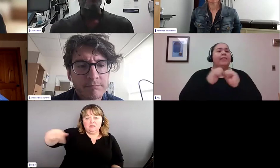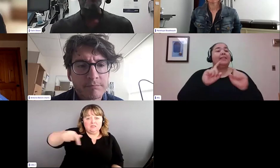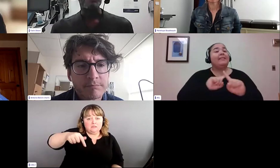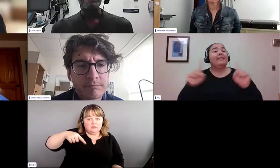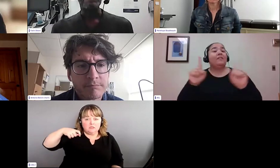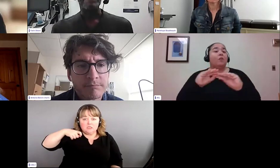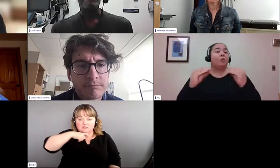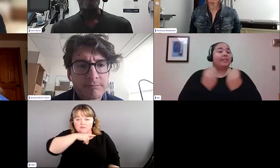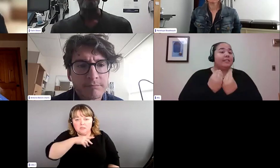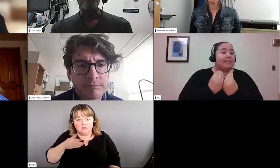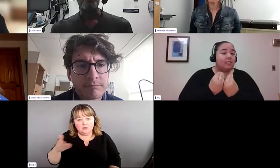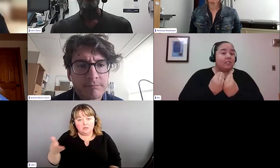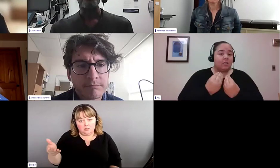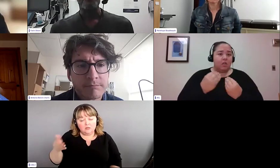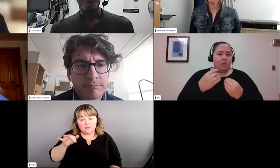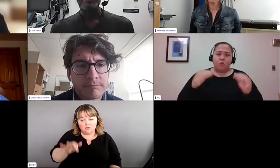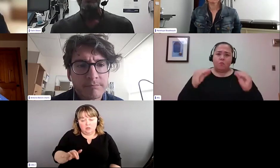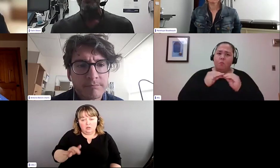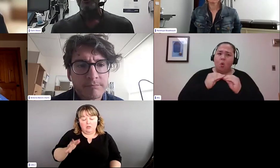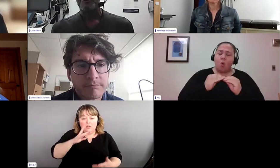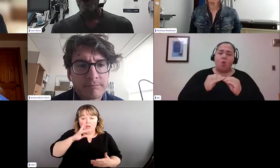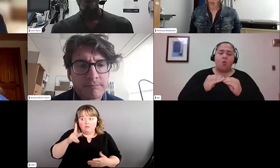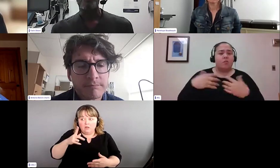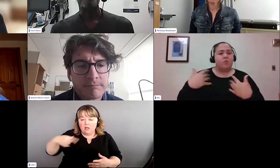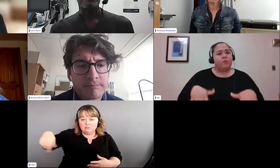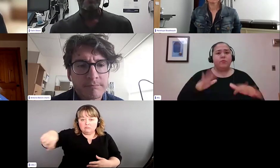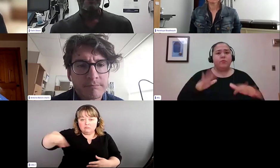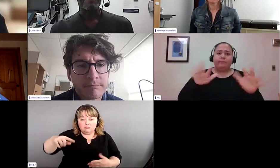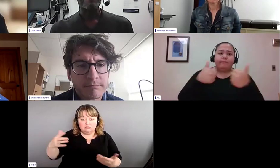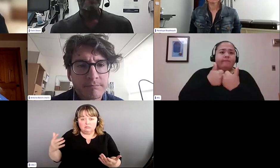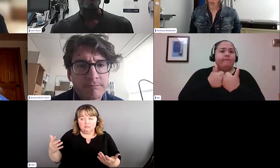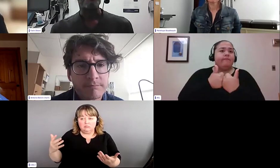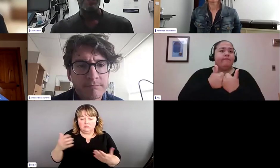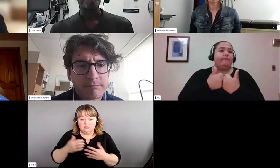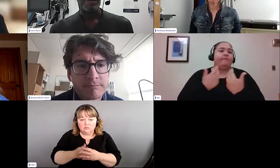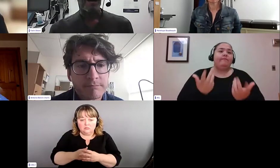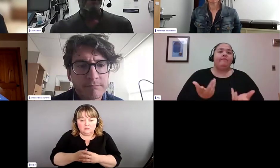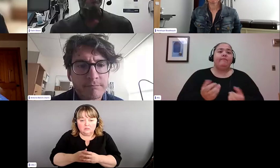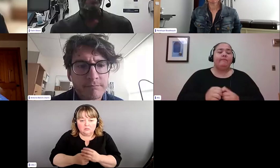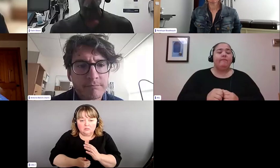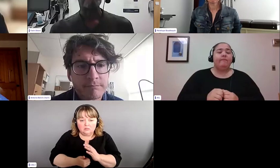where it was much more difficult, where there